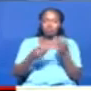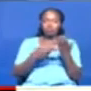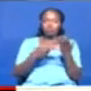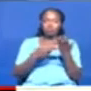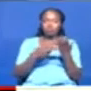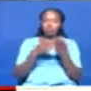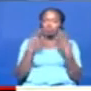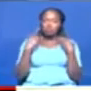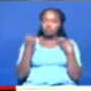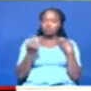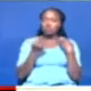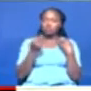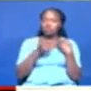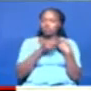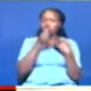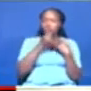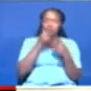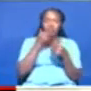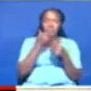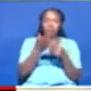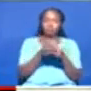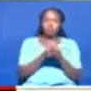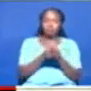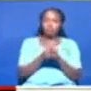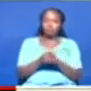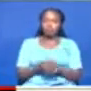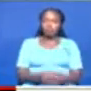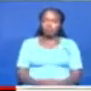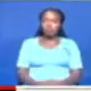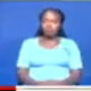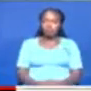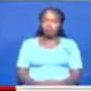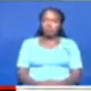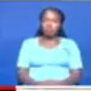I don't think there's any secret to it. It's just persistence. For Legends Edition Sports, I'm Daniel Mwendwa.